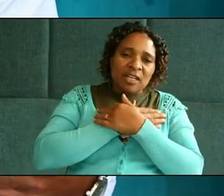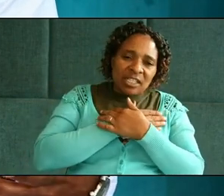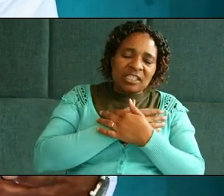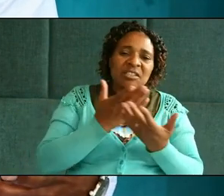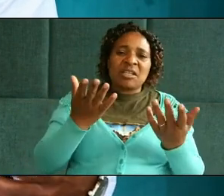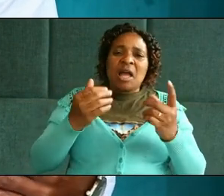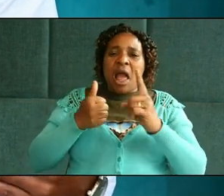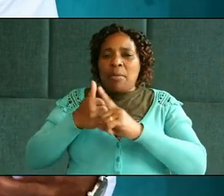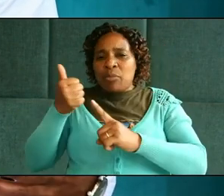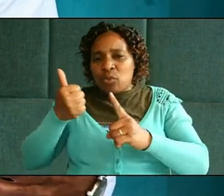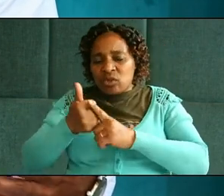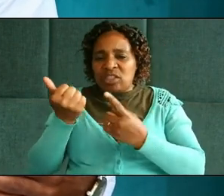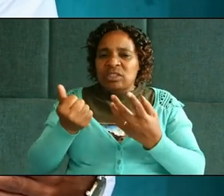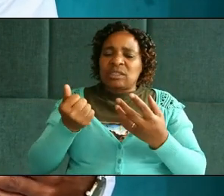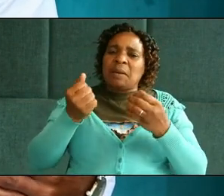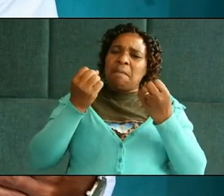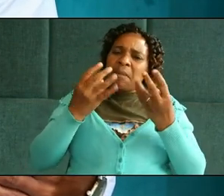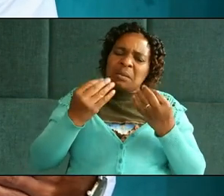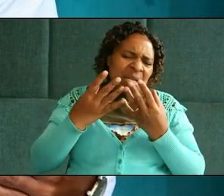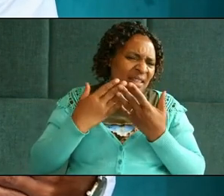Mm-hmm. There are so many things that we stand